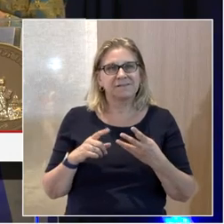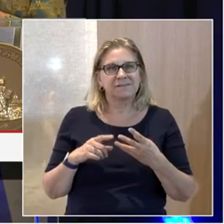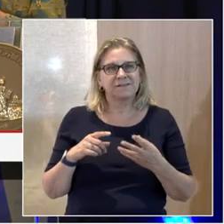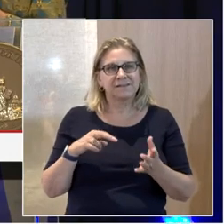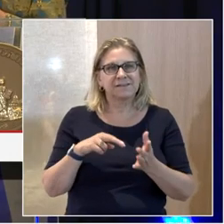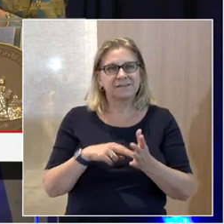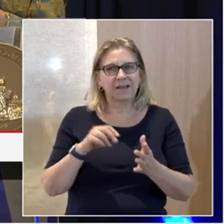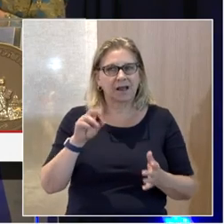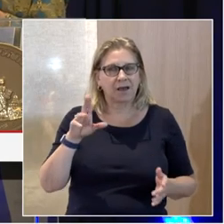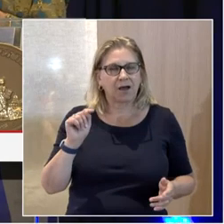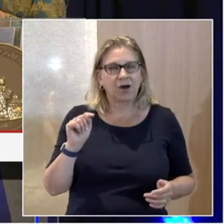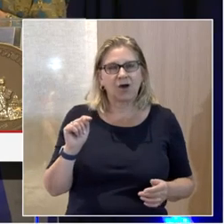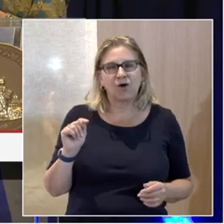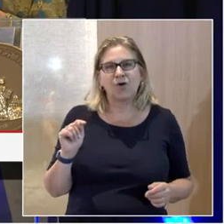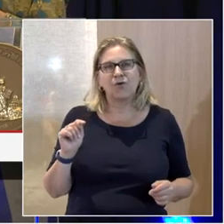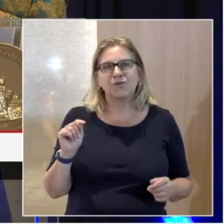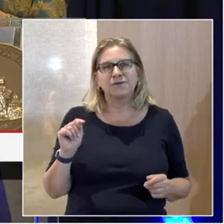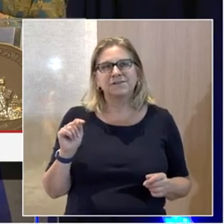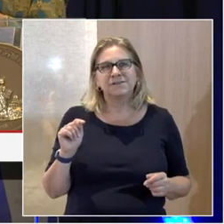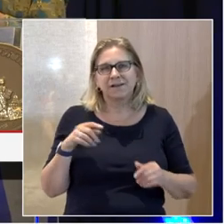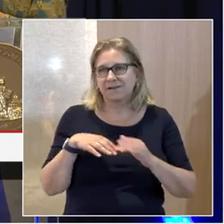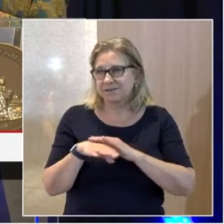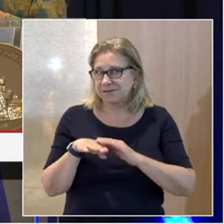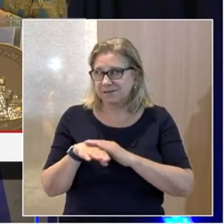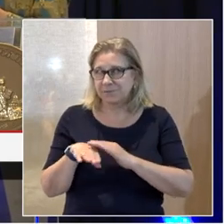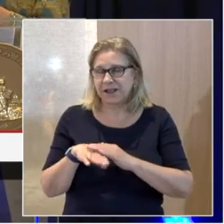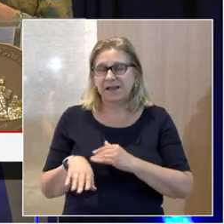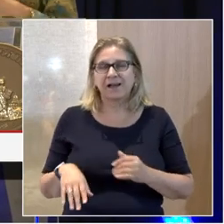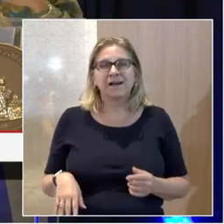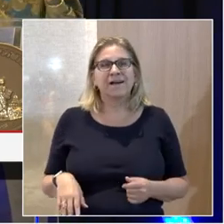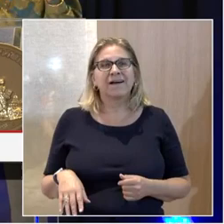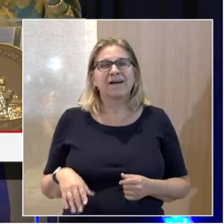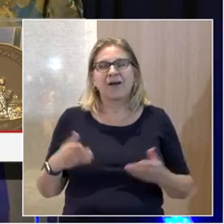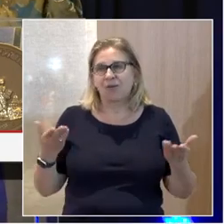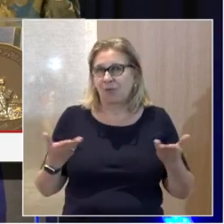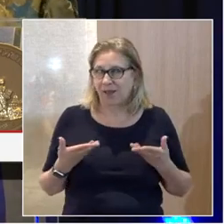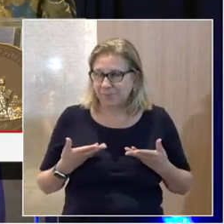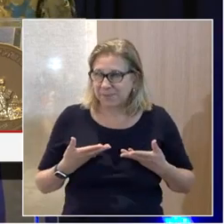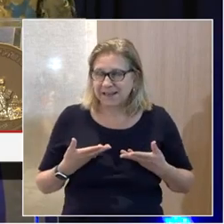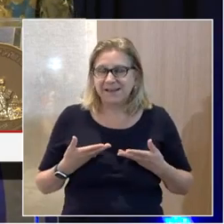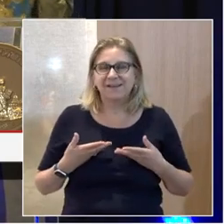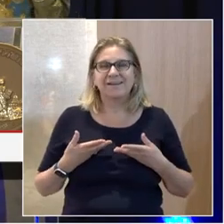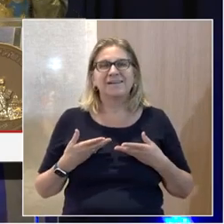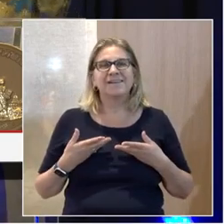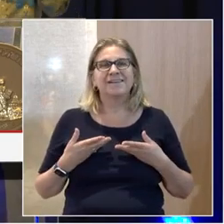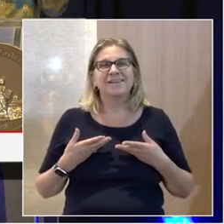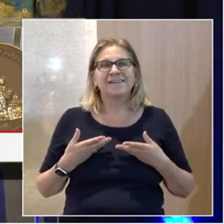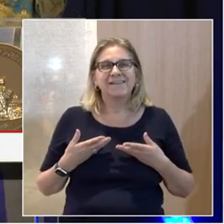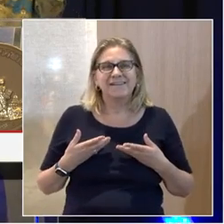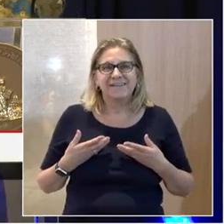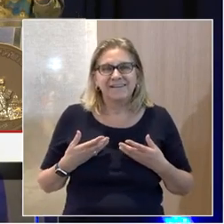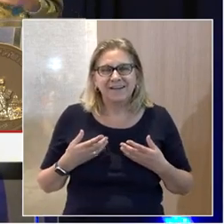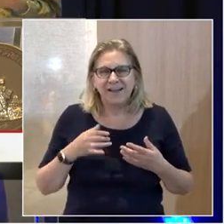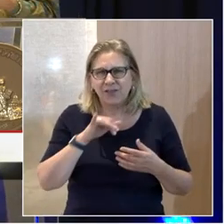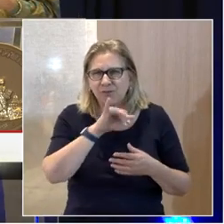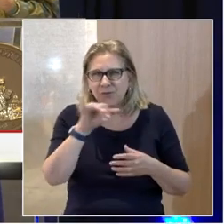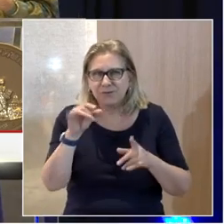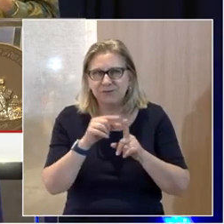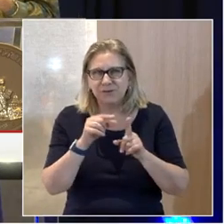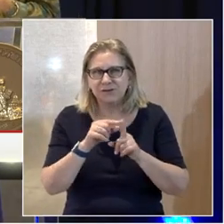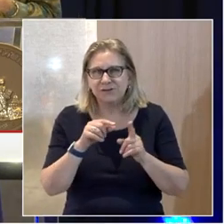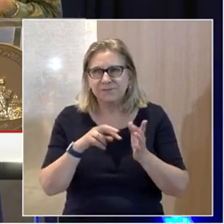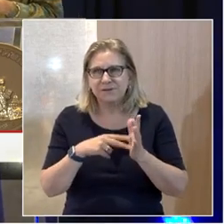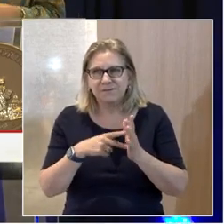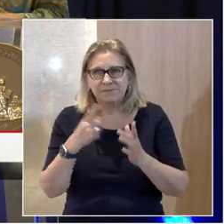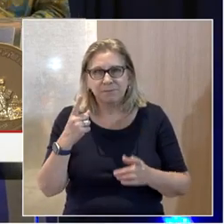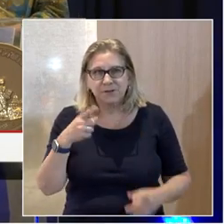out. Accessible, welcoming. So these are words that mean things to you, and so we're